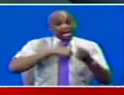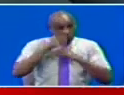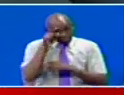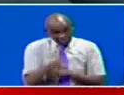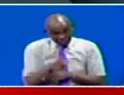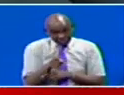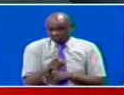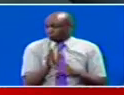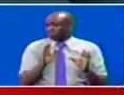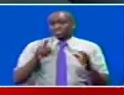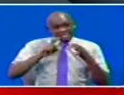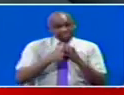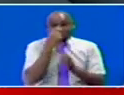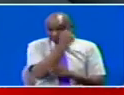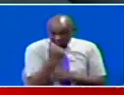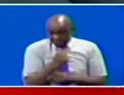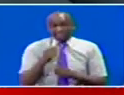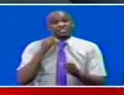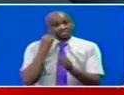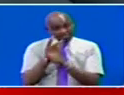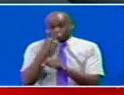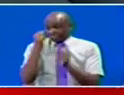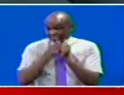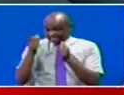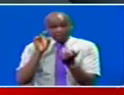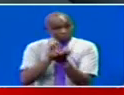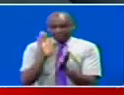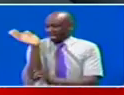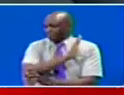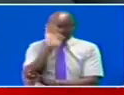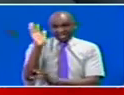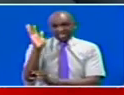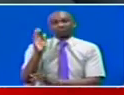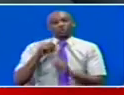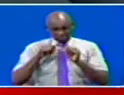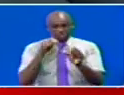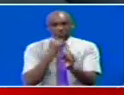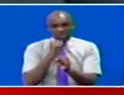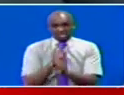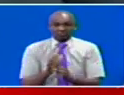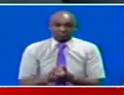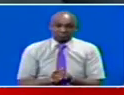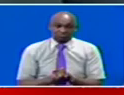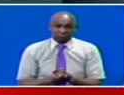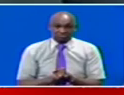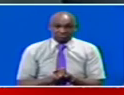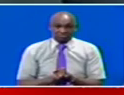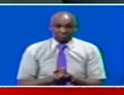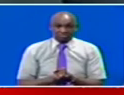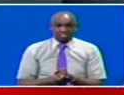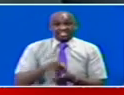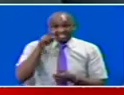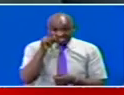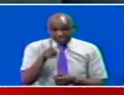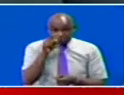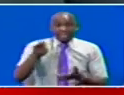that commenced on 5th December 2016. And this one is to